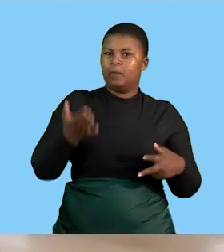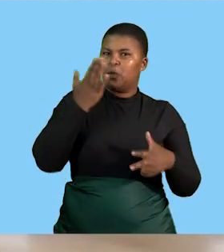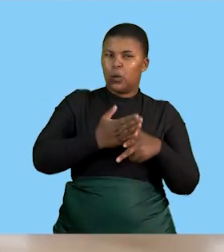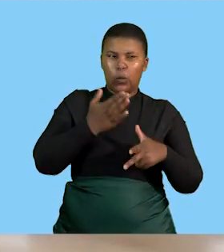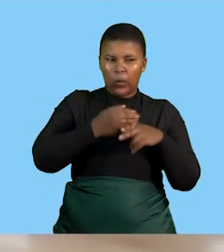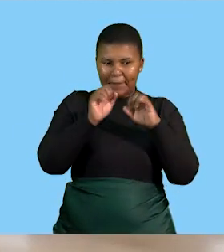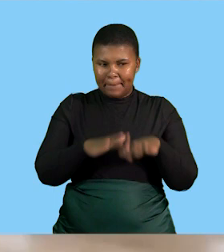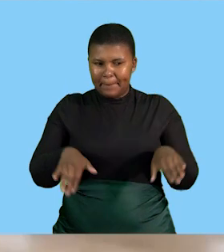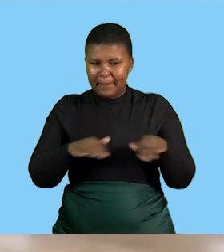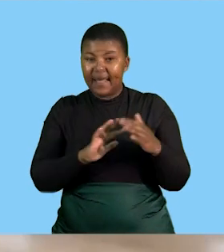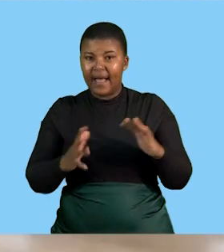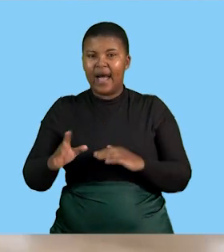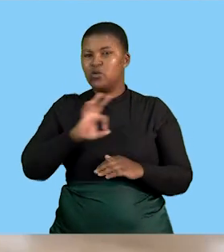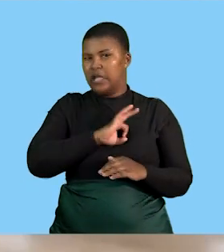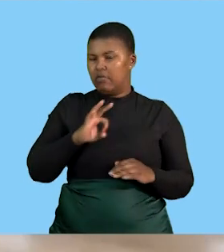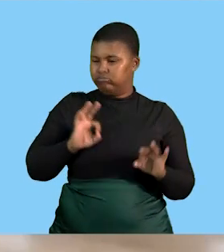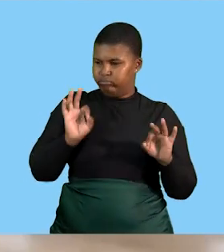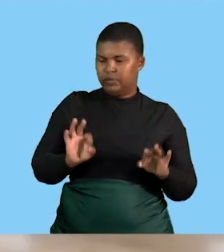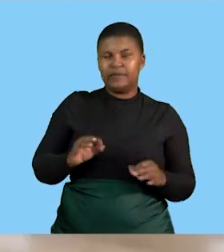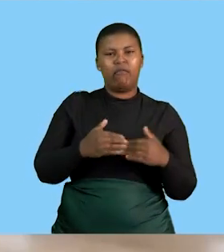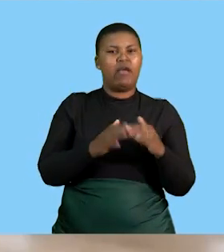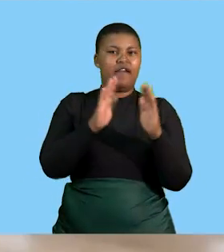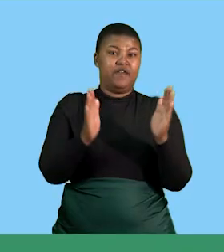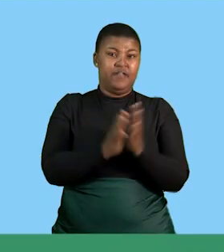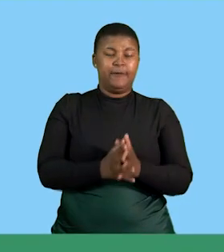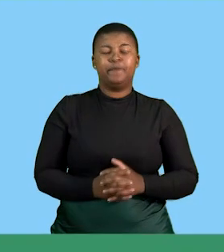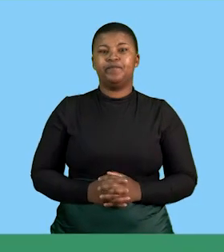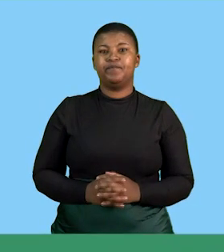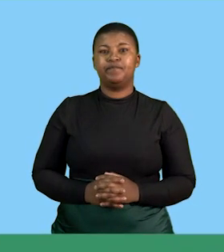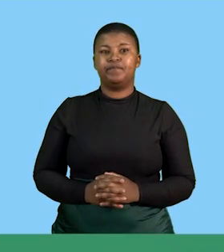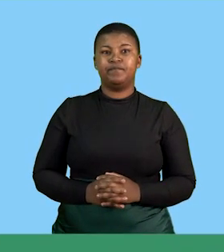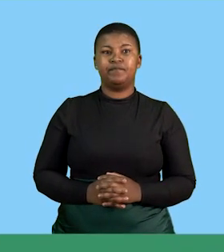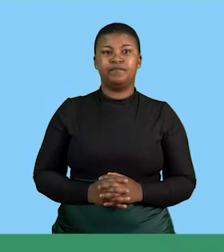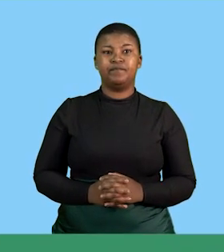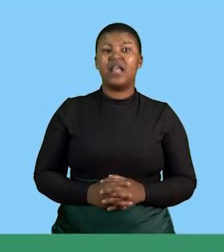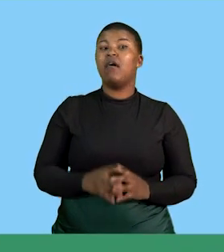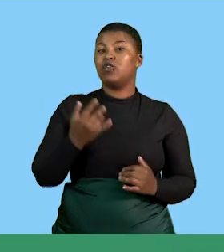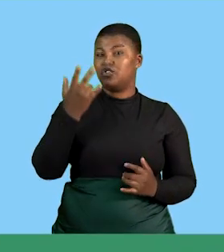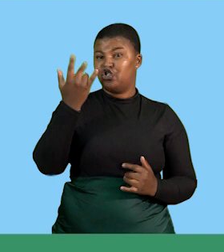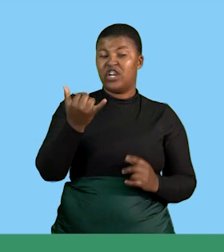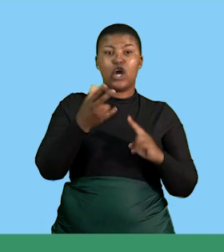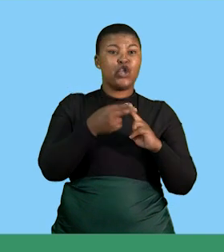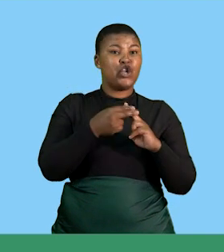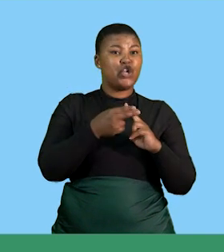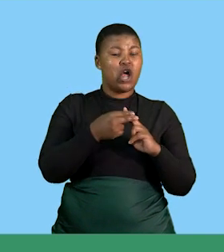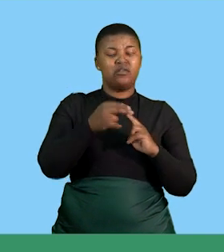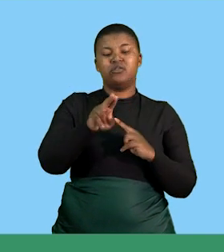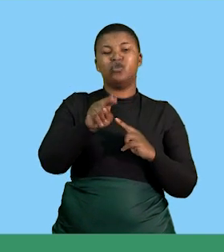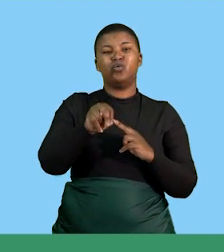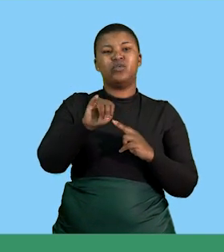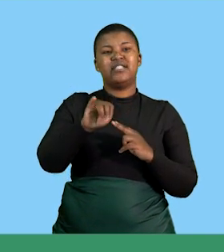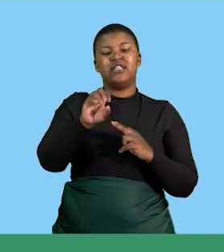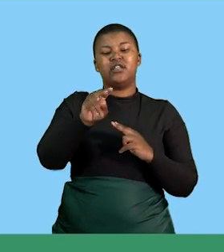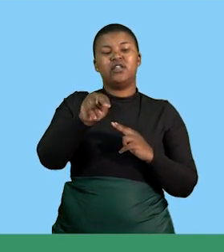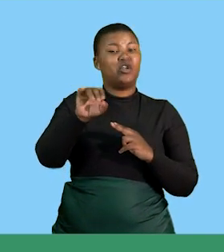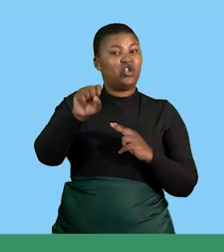where employees will work under. So when we look at unions, we will see that unions, or the explanation states rather,